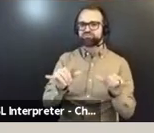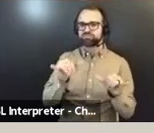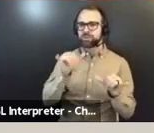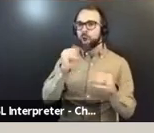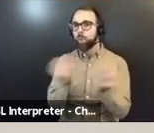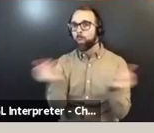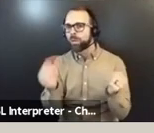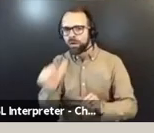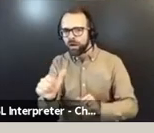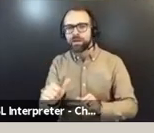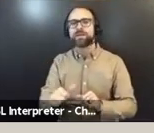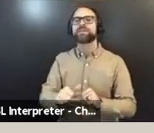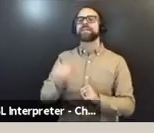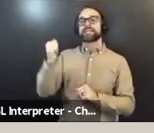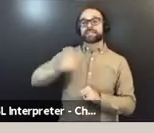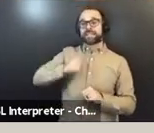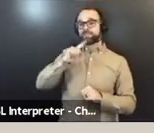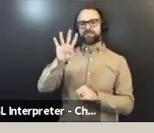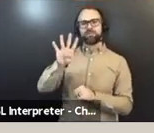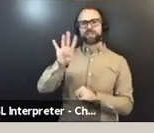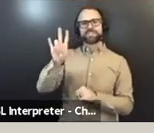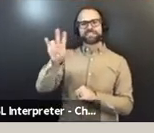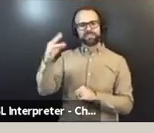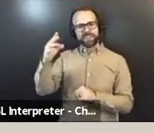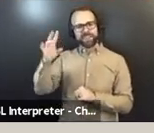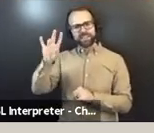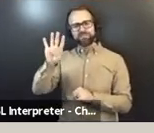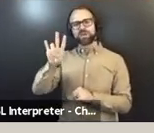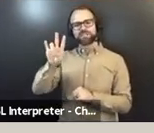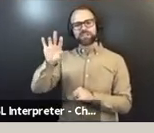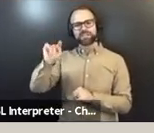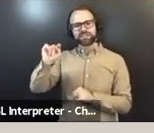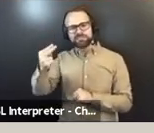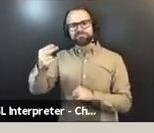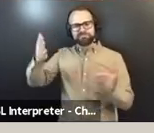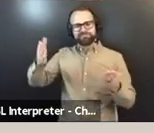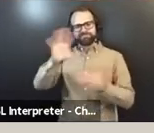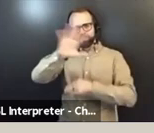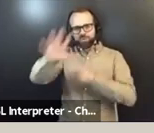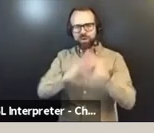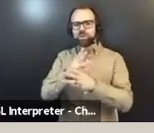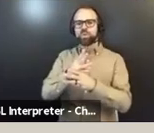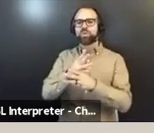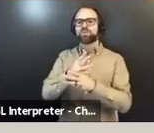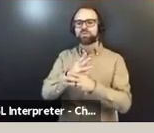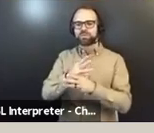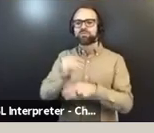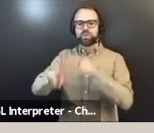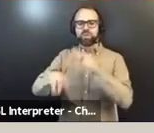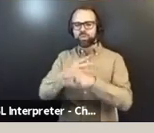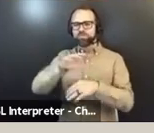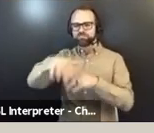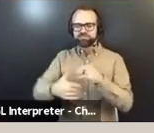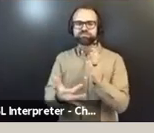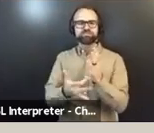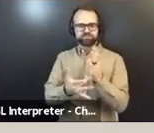about 47th in the world of tech, and there's a big mandate to get us pushed up into towards the top 15. So this program's not going